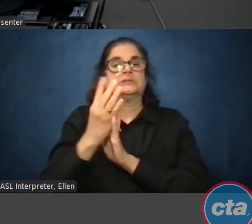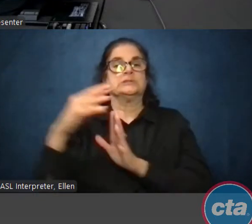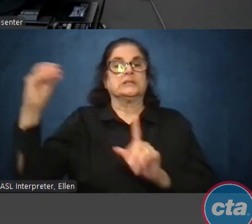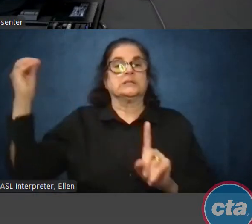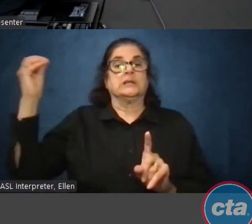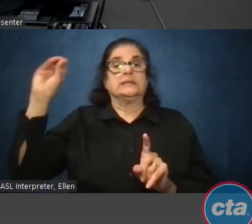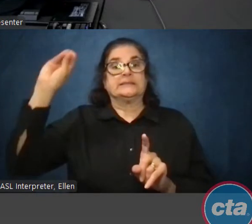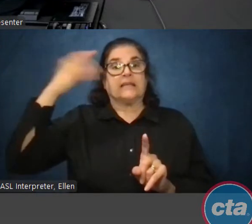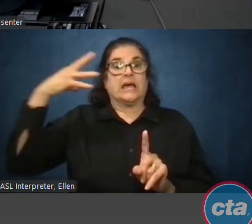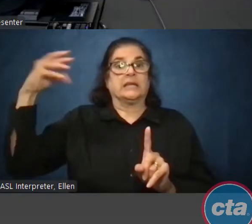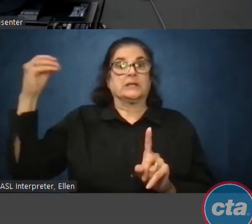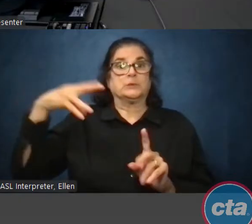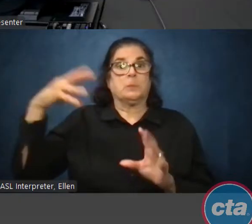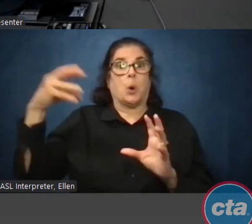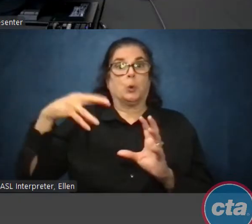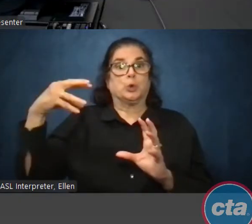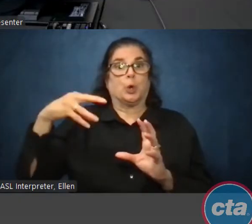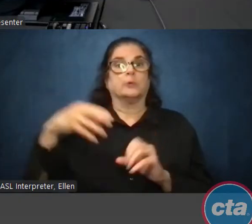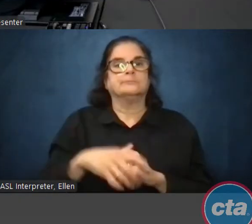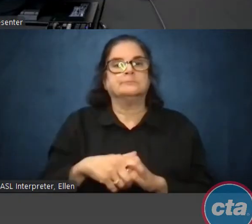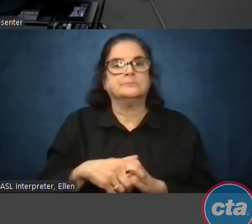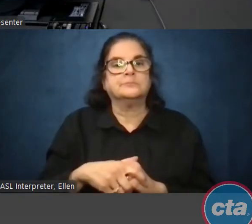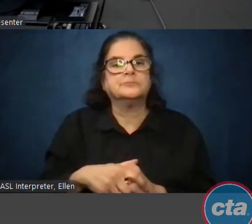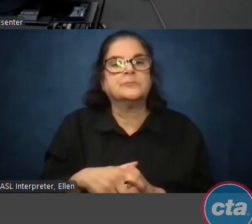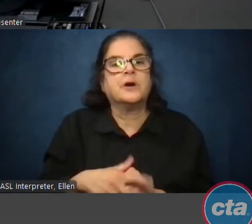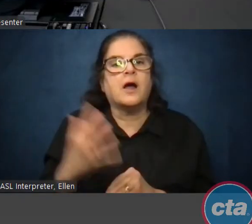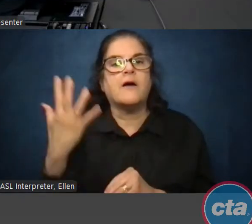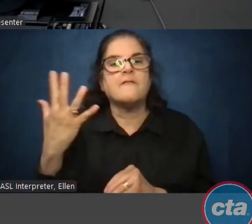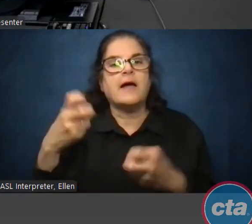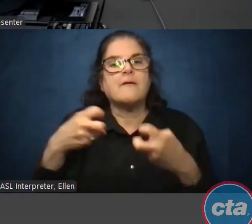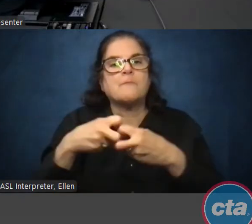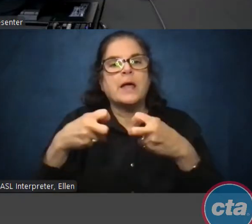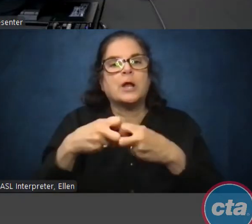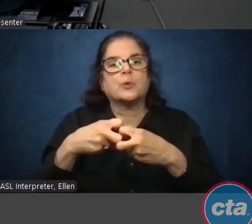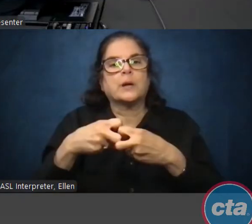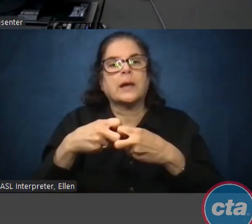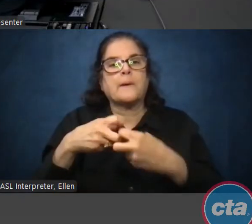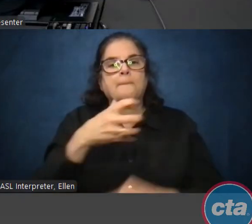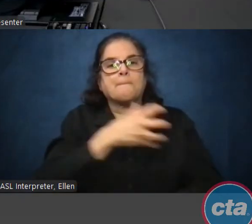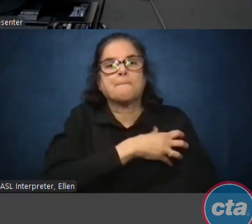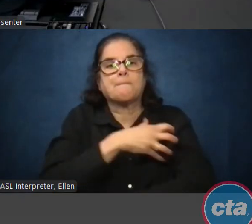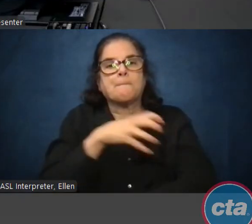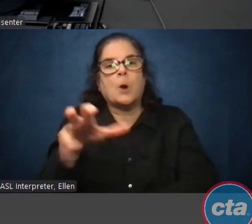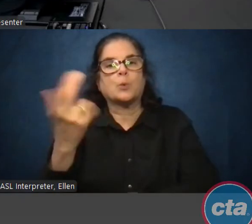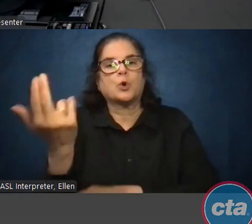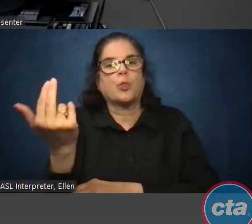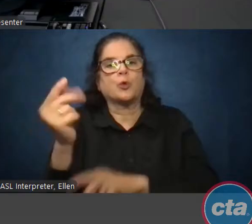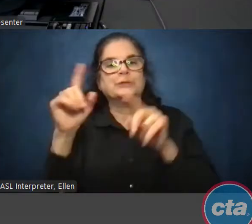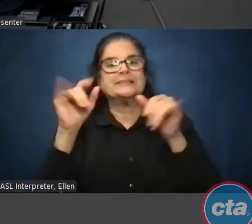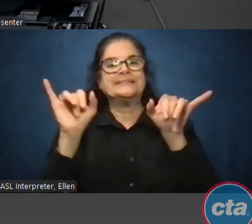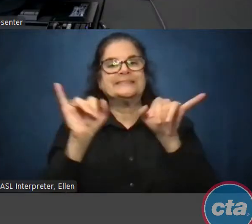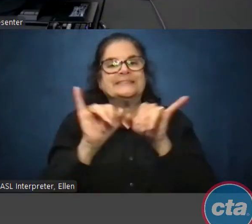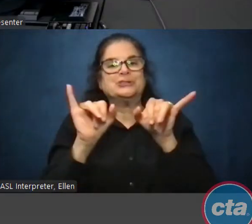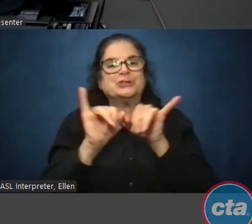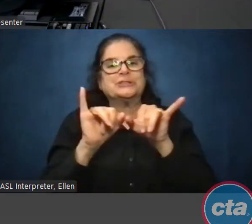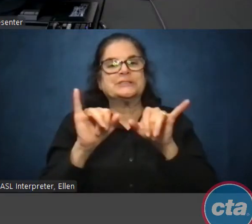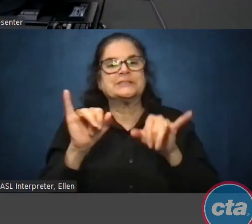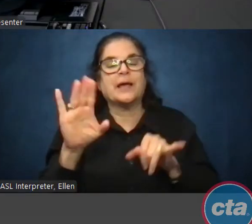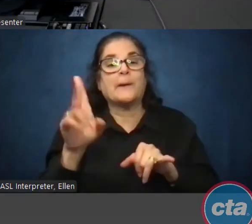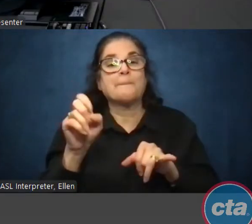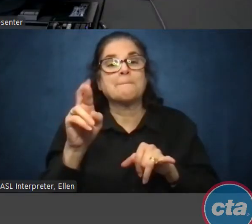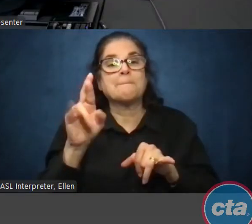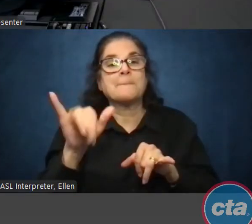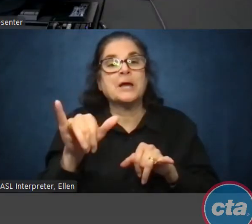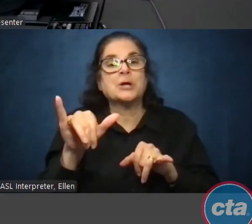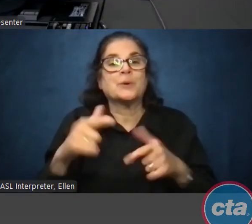13 inches. In theory, the battery should last 3 to 5 years. In practice, we will find out. That's part of what Innovation Studio